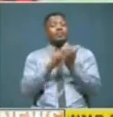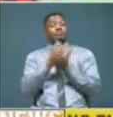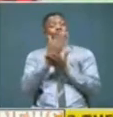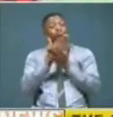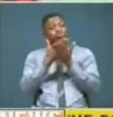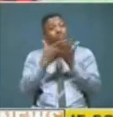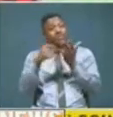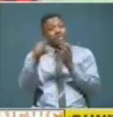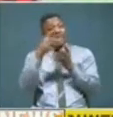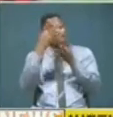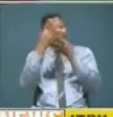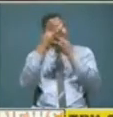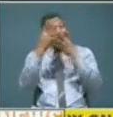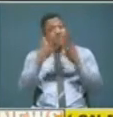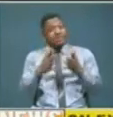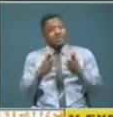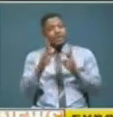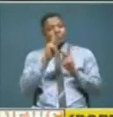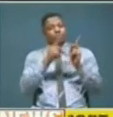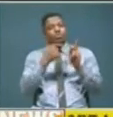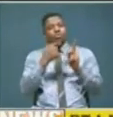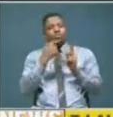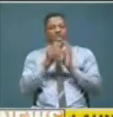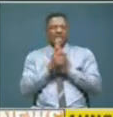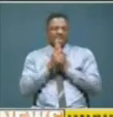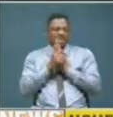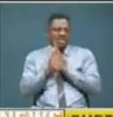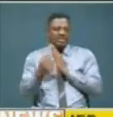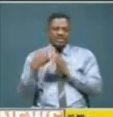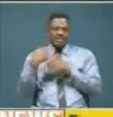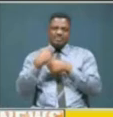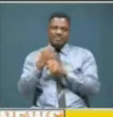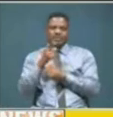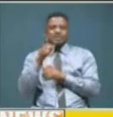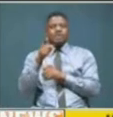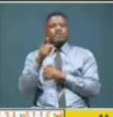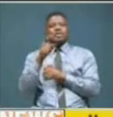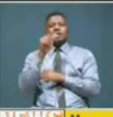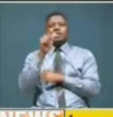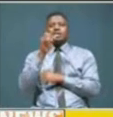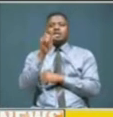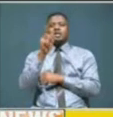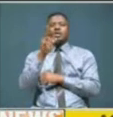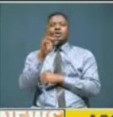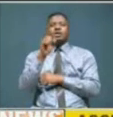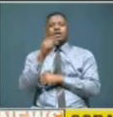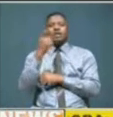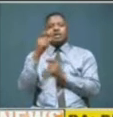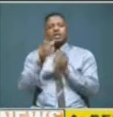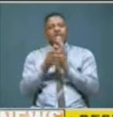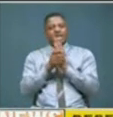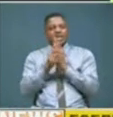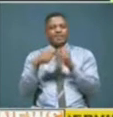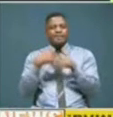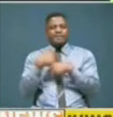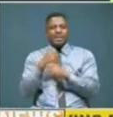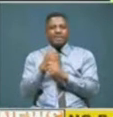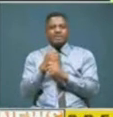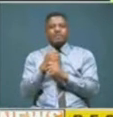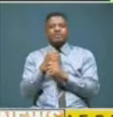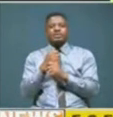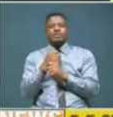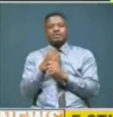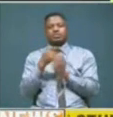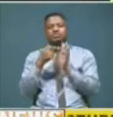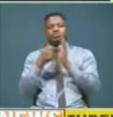these prisoners were people who were skilled in the art of making these crafts. Specifically, they were skilled in the art of making impressions